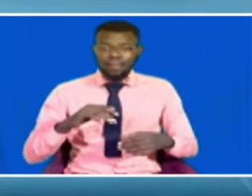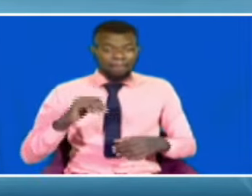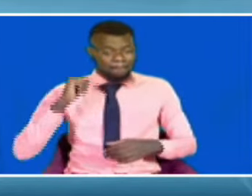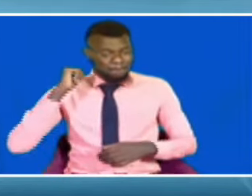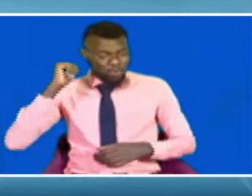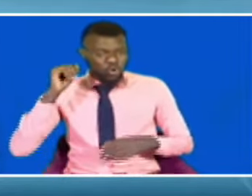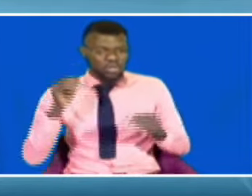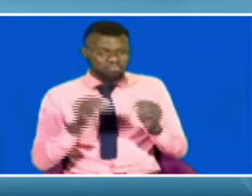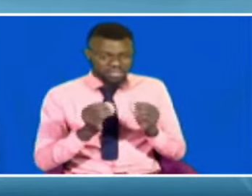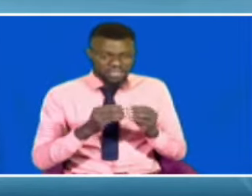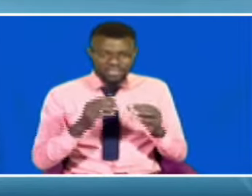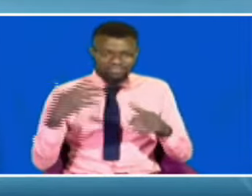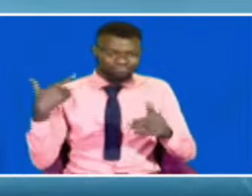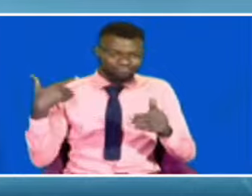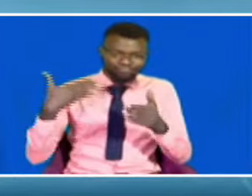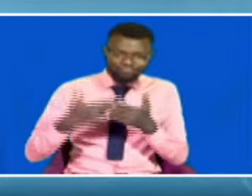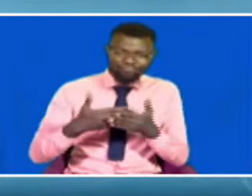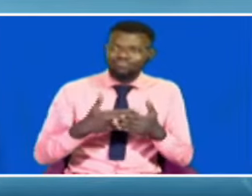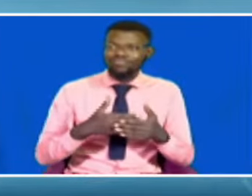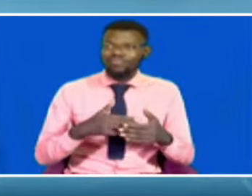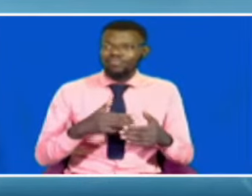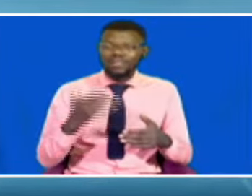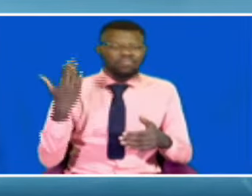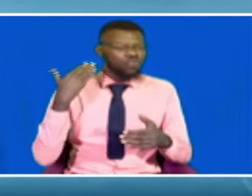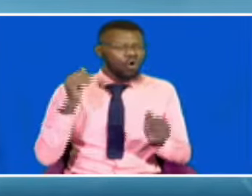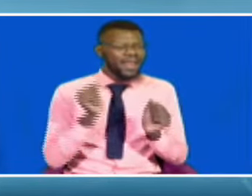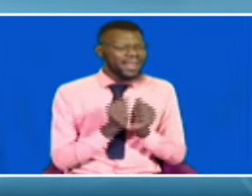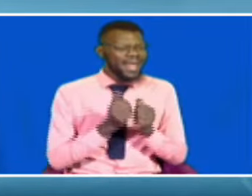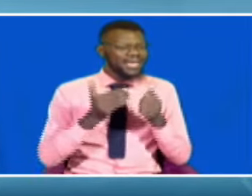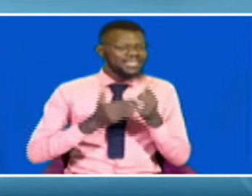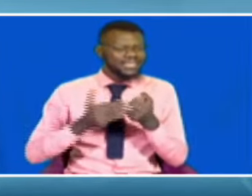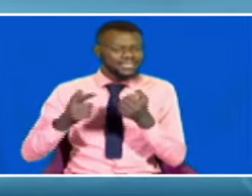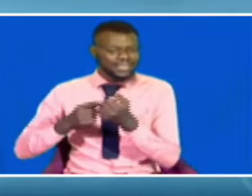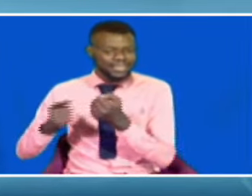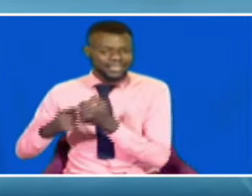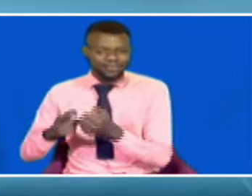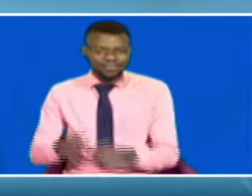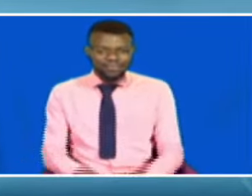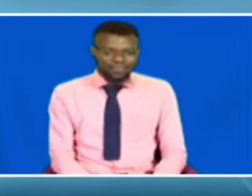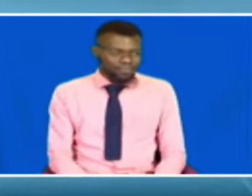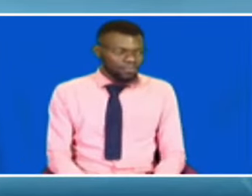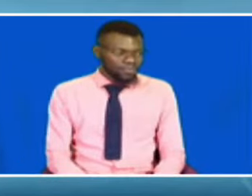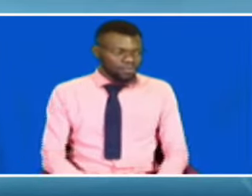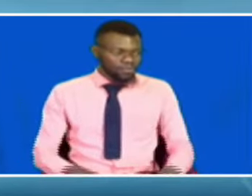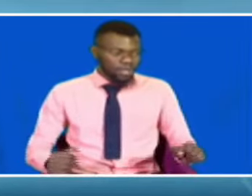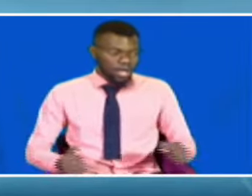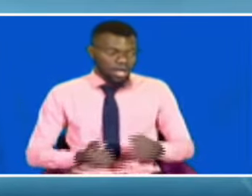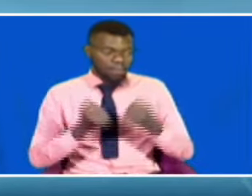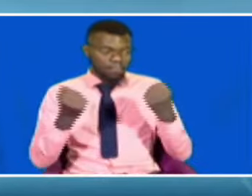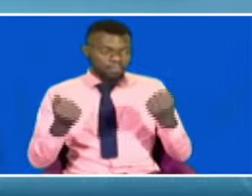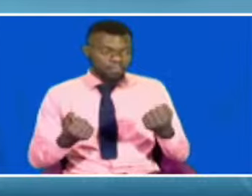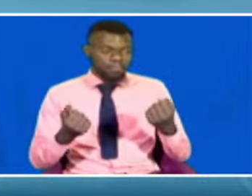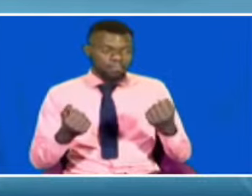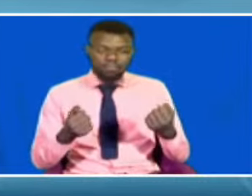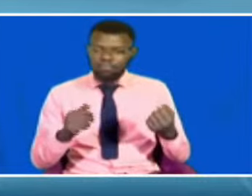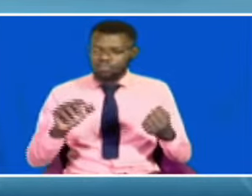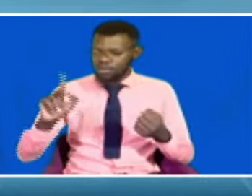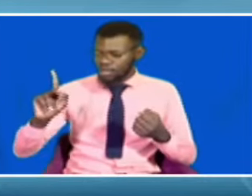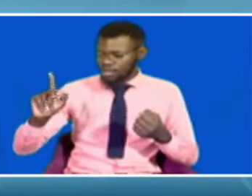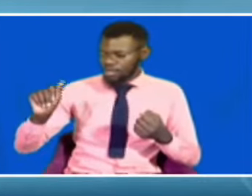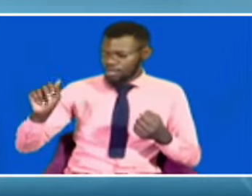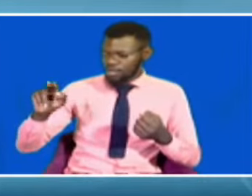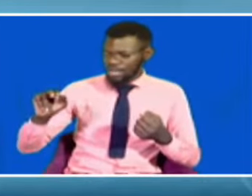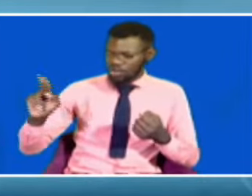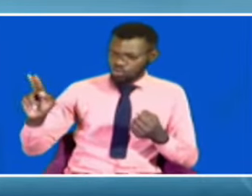meetings, with the first being held in 1966 when there was a big division in the then-ruling KANU party,